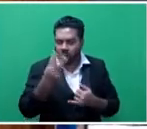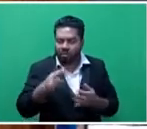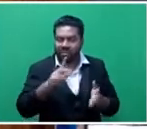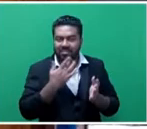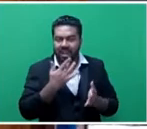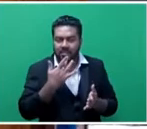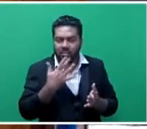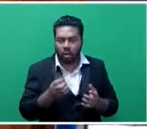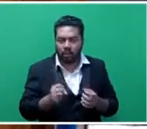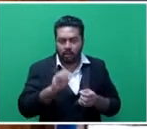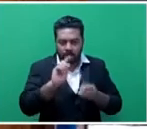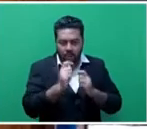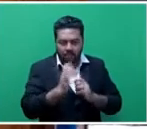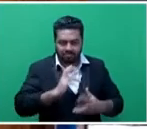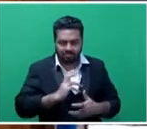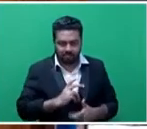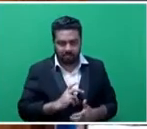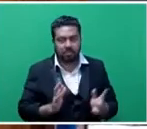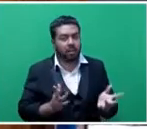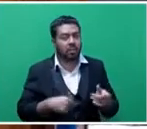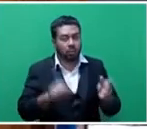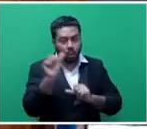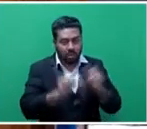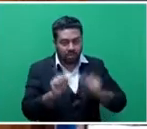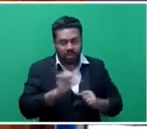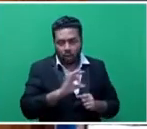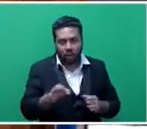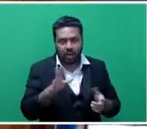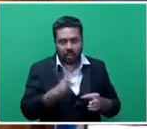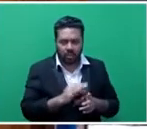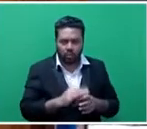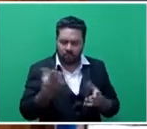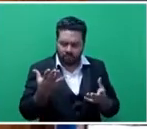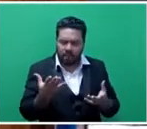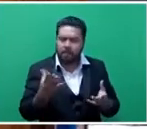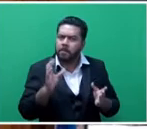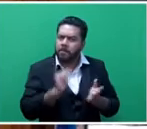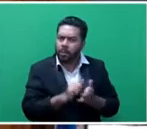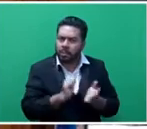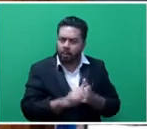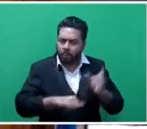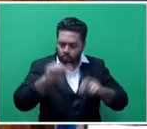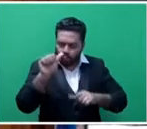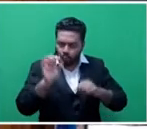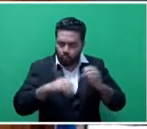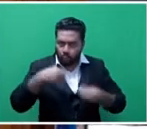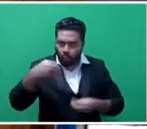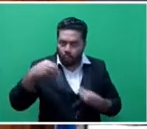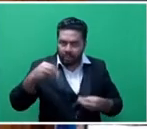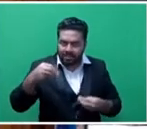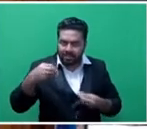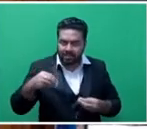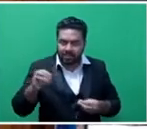modified opinion. It simply means that the auditors are unable to obtain sufficient appropriate audit evidence on which